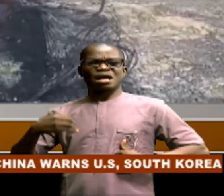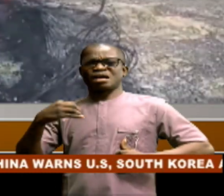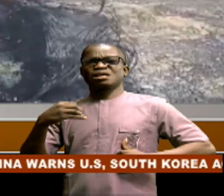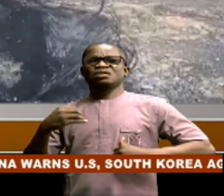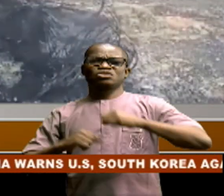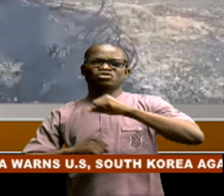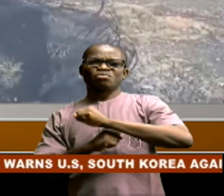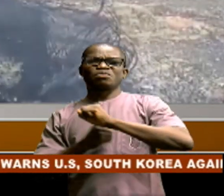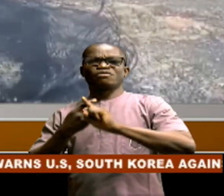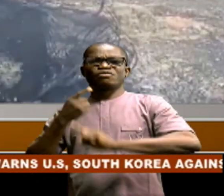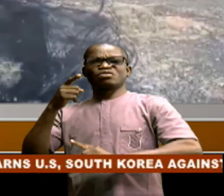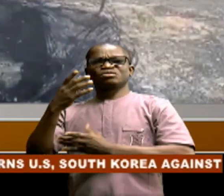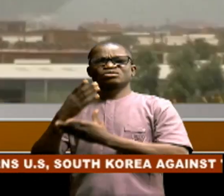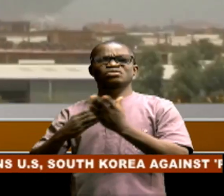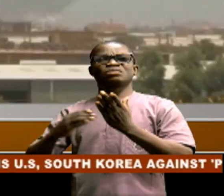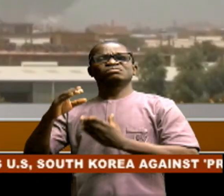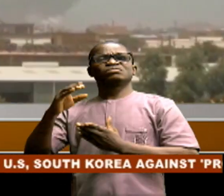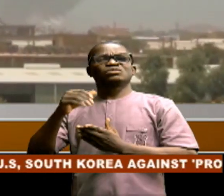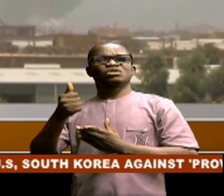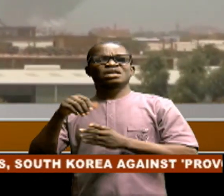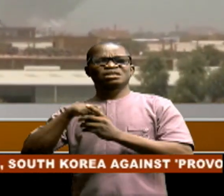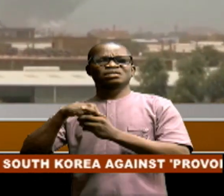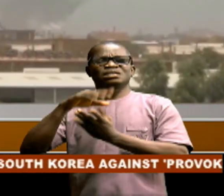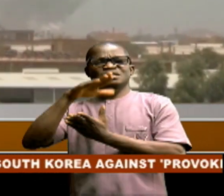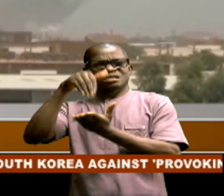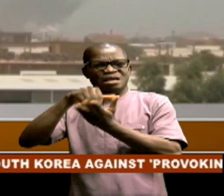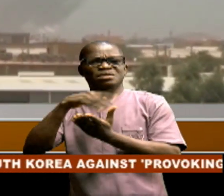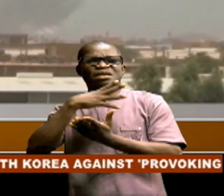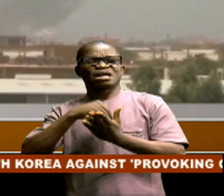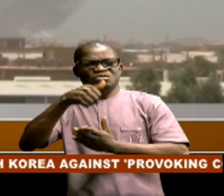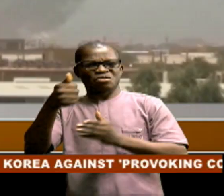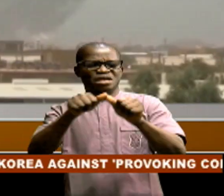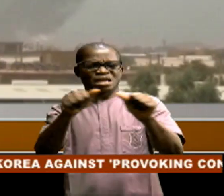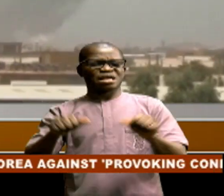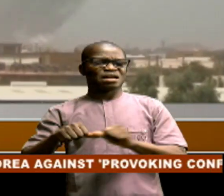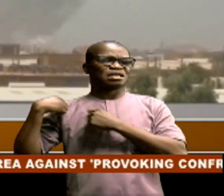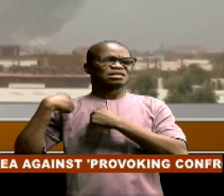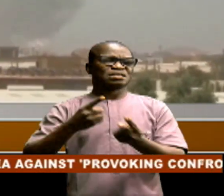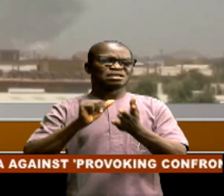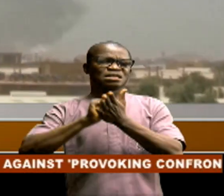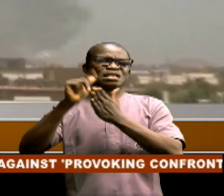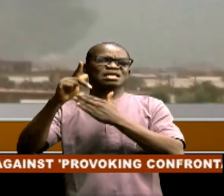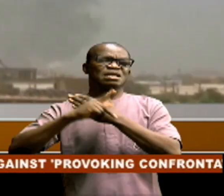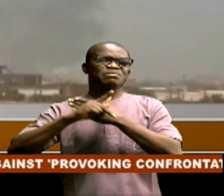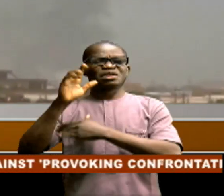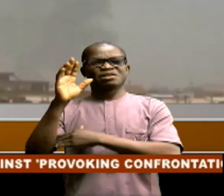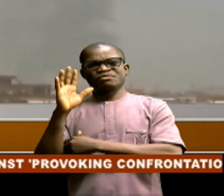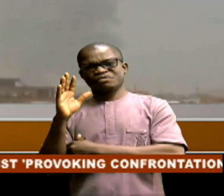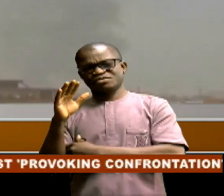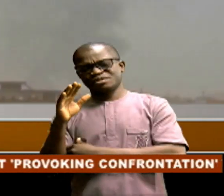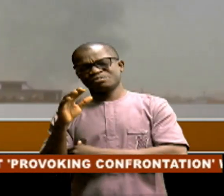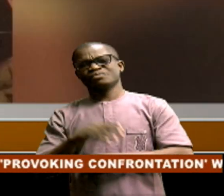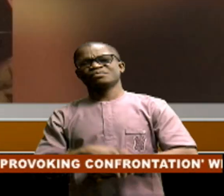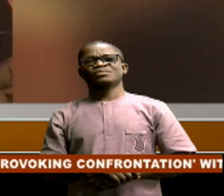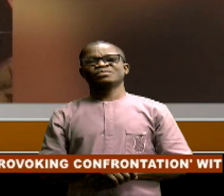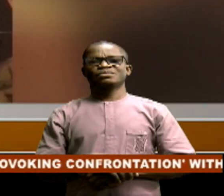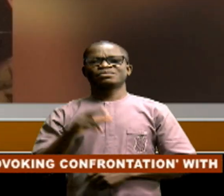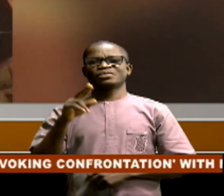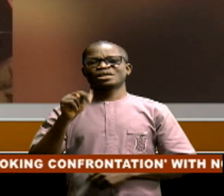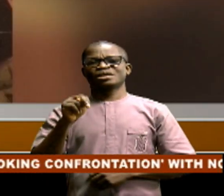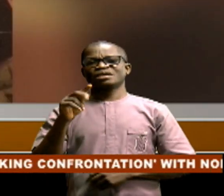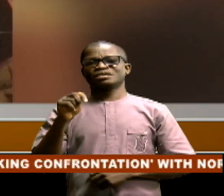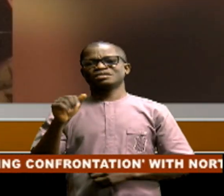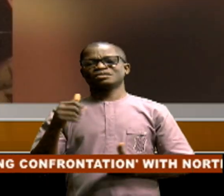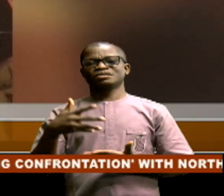support forces in Khartoum and other areas since April 15. Adebola Brooksley